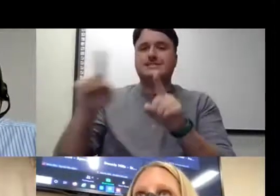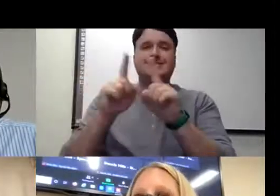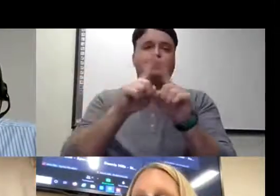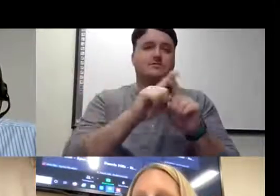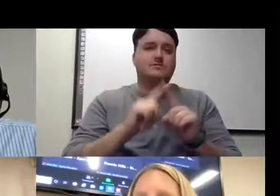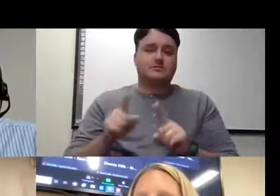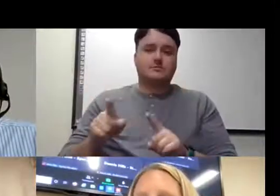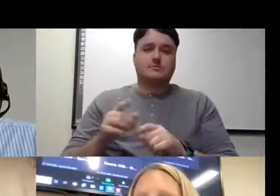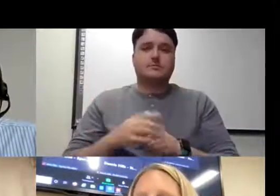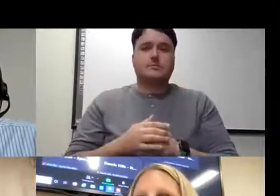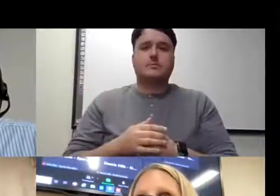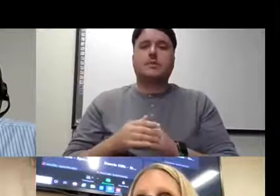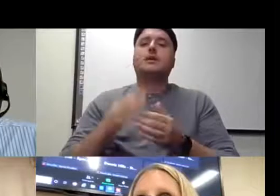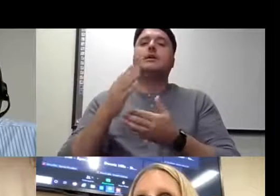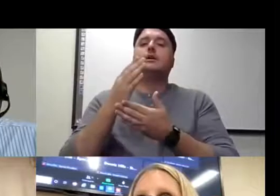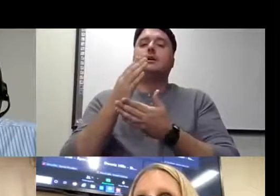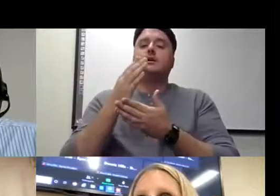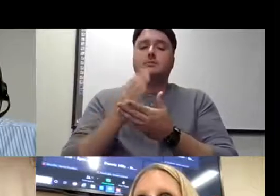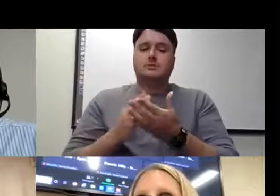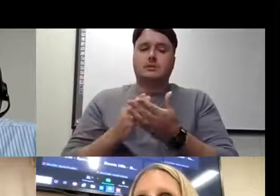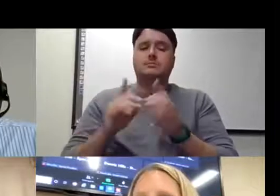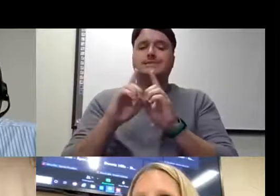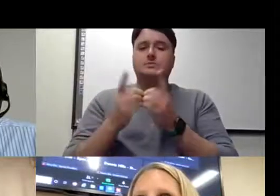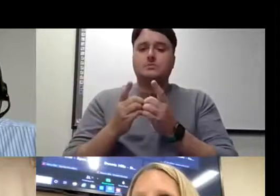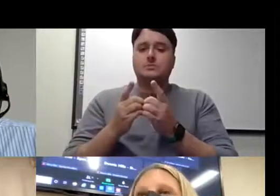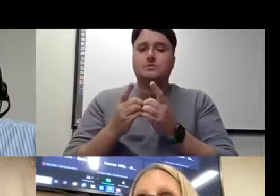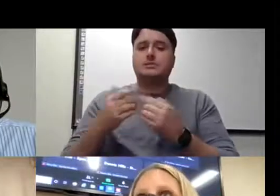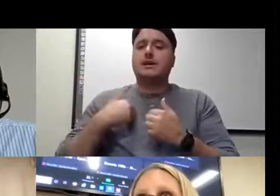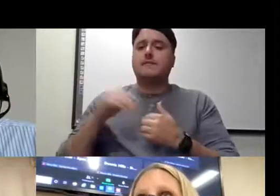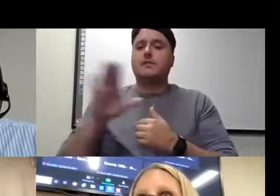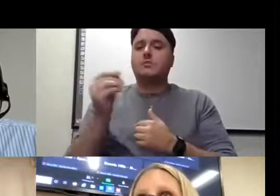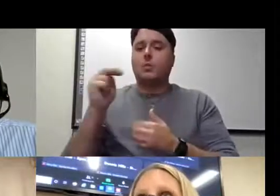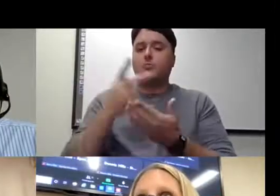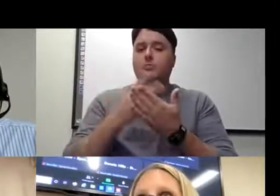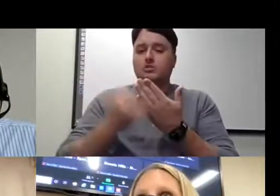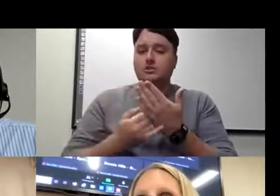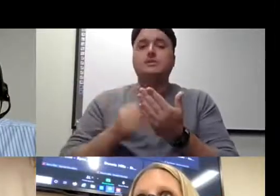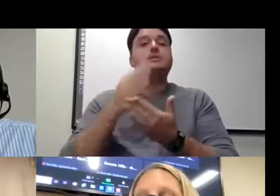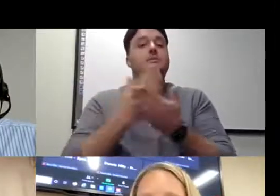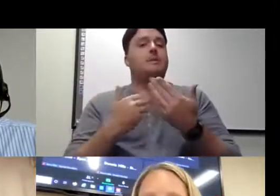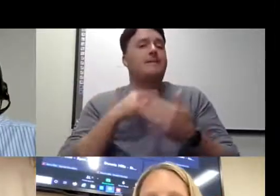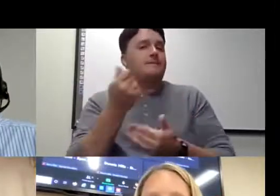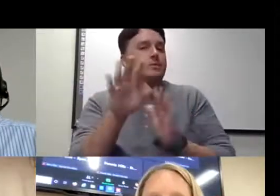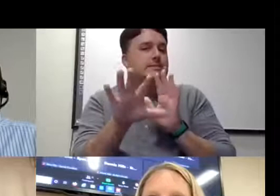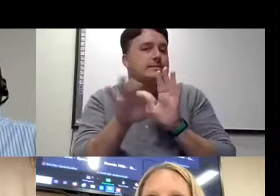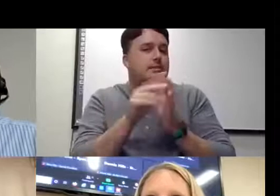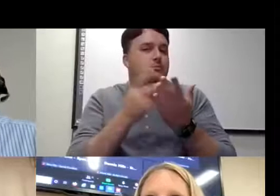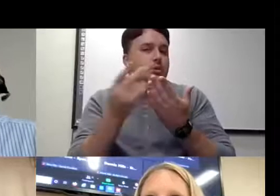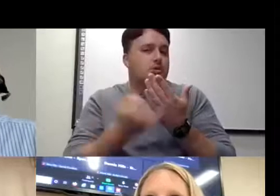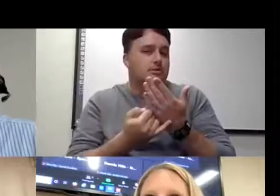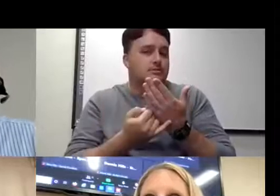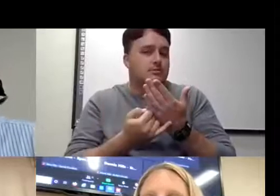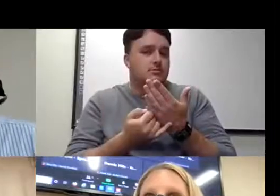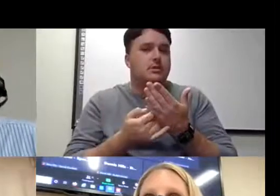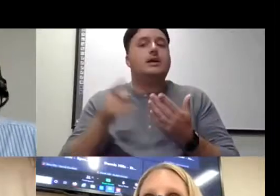Allison. Some districts have it cover all projects. Some districts have it cover select projects. And there's variations